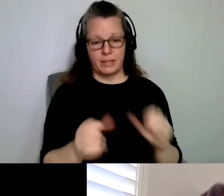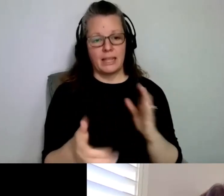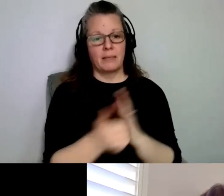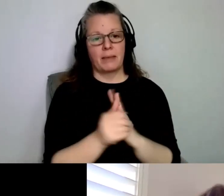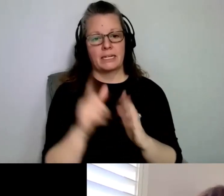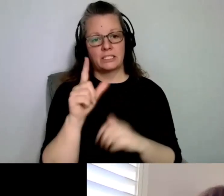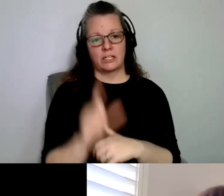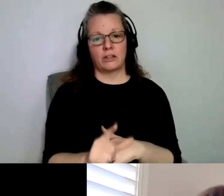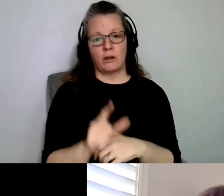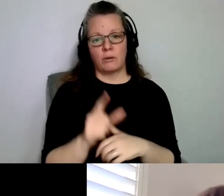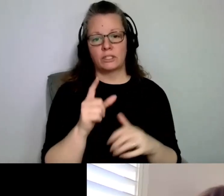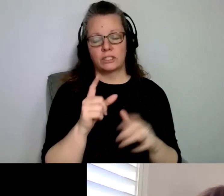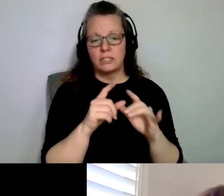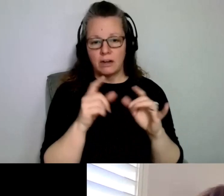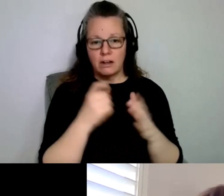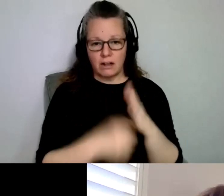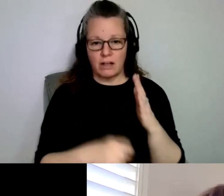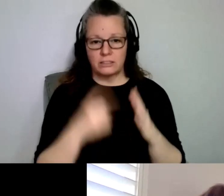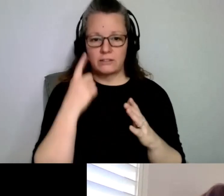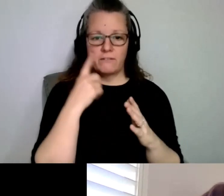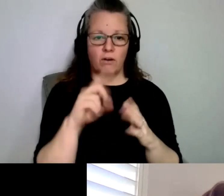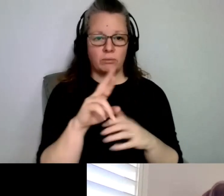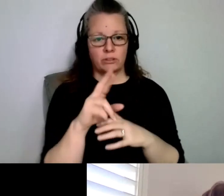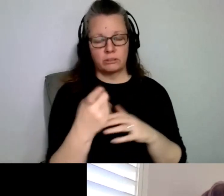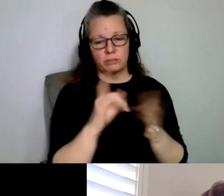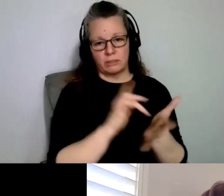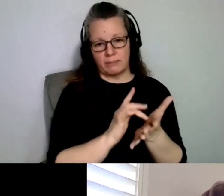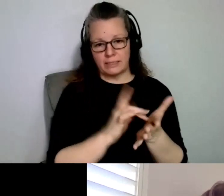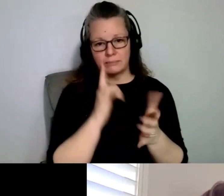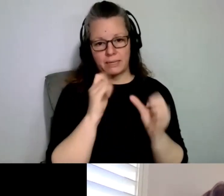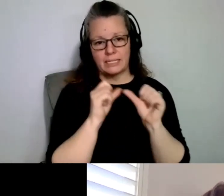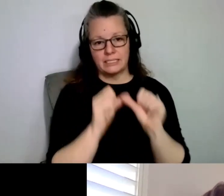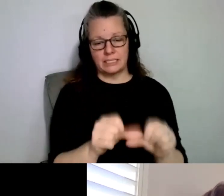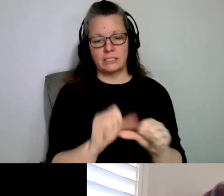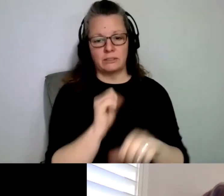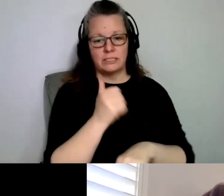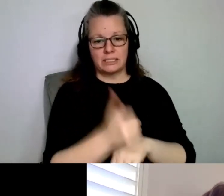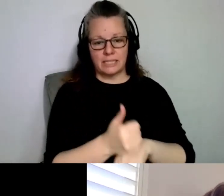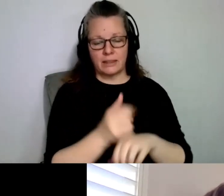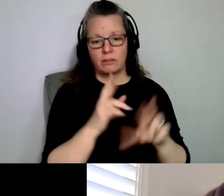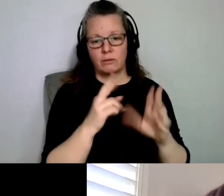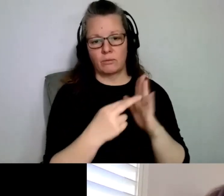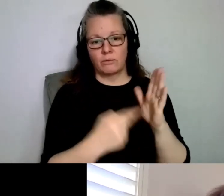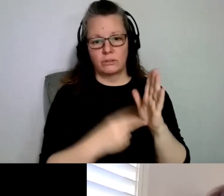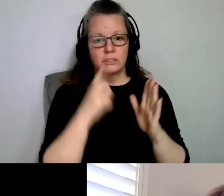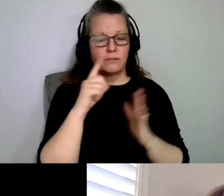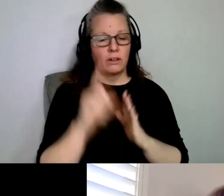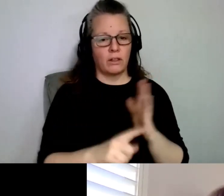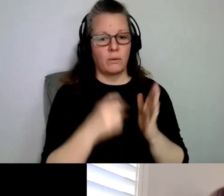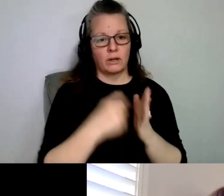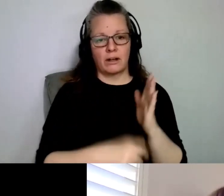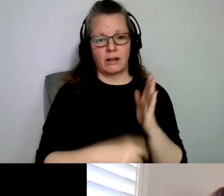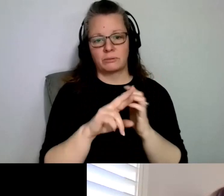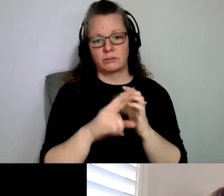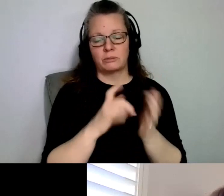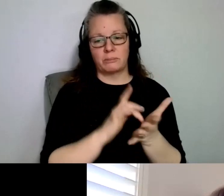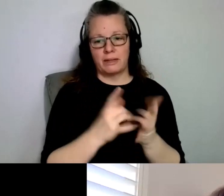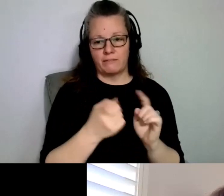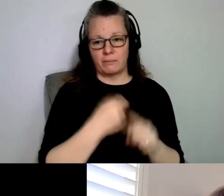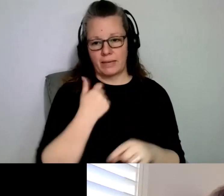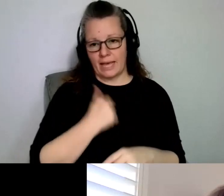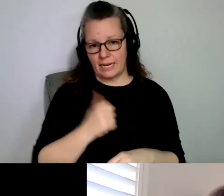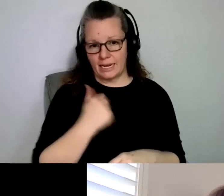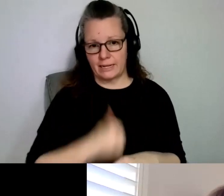cost of prescription drugs by continuing to set the groundwork to import lower cost prescription drugs from Canada, to strengthen